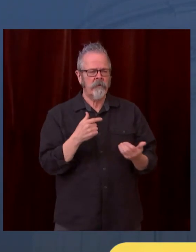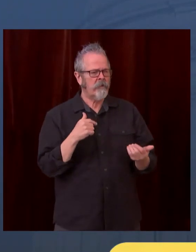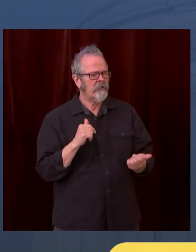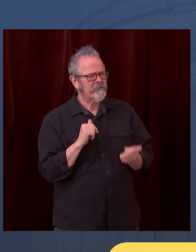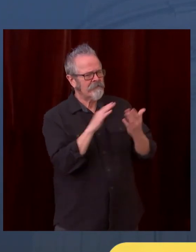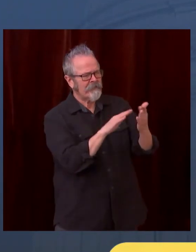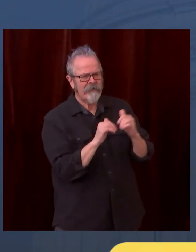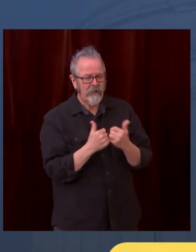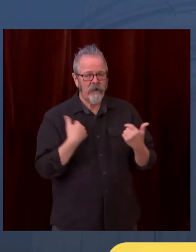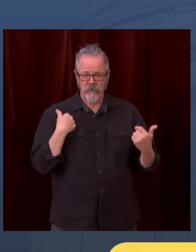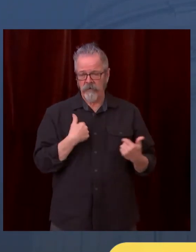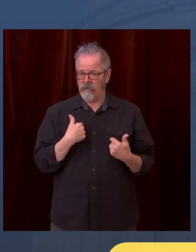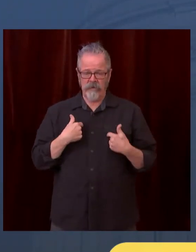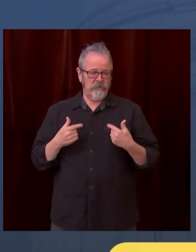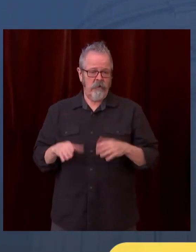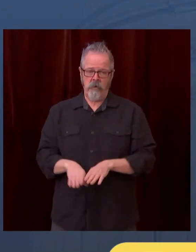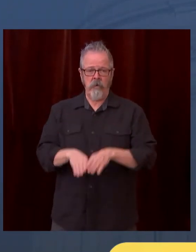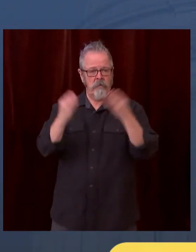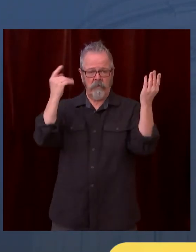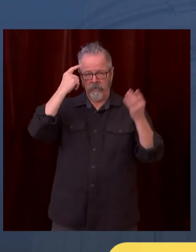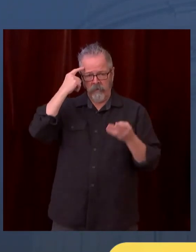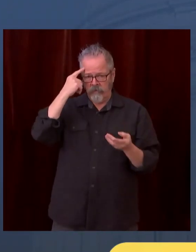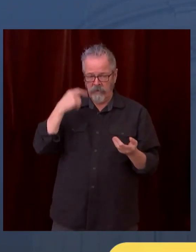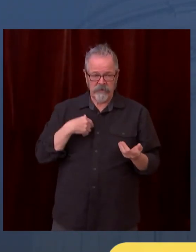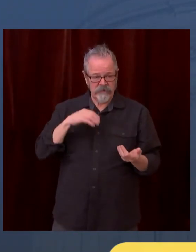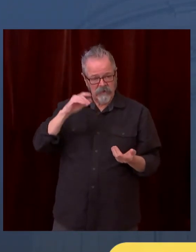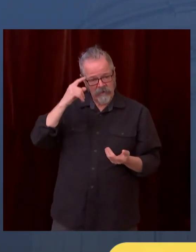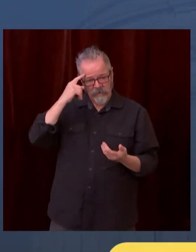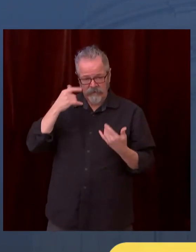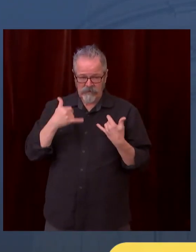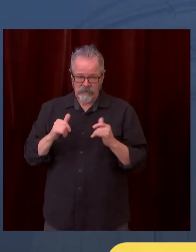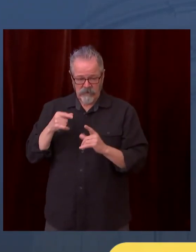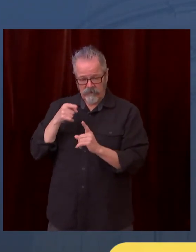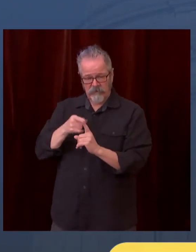the most tenable path to move forward to get these jobs done.